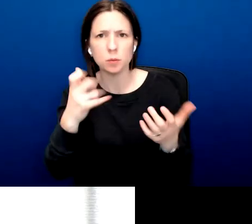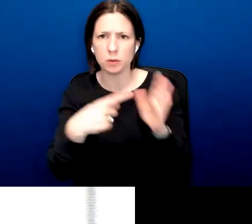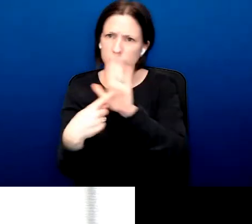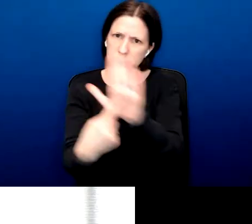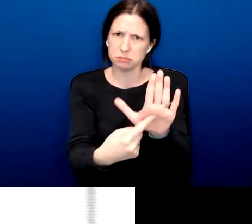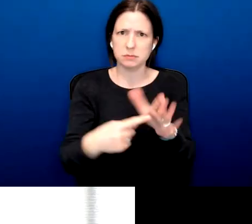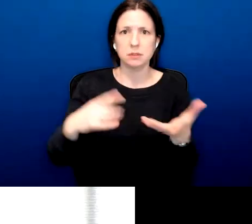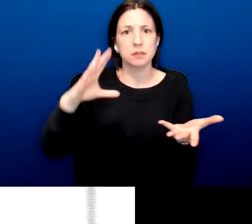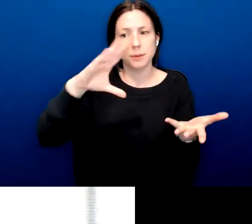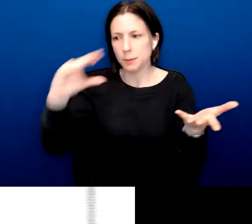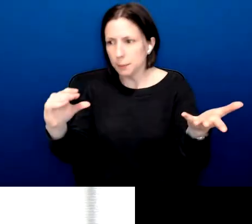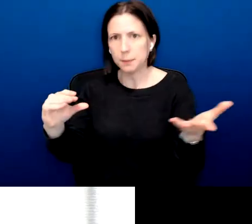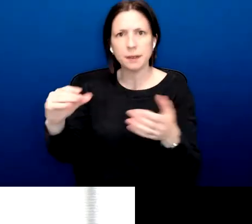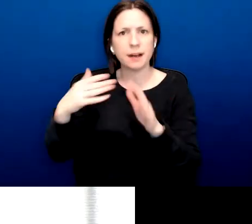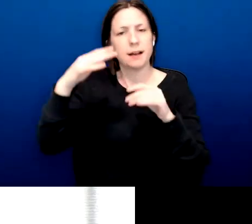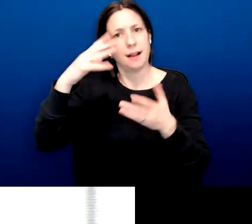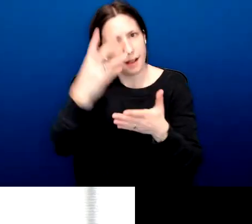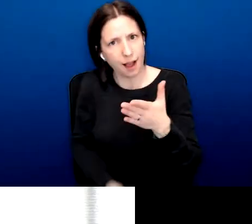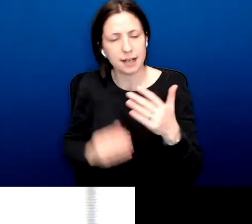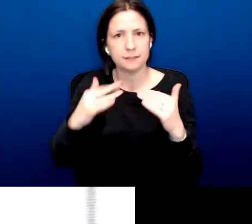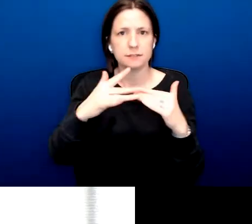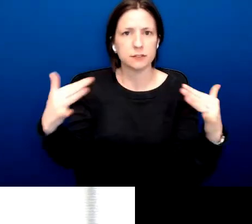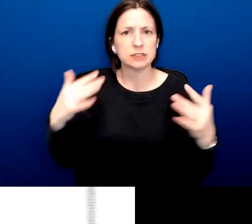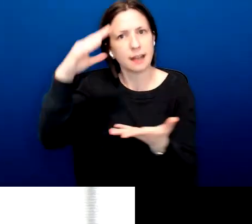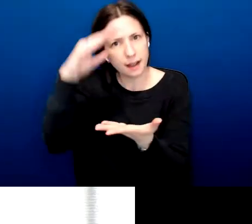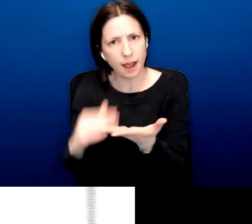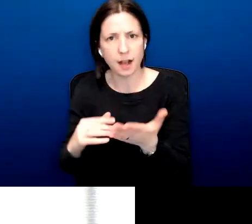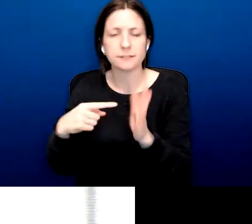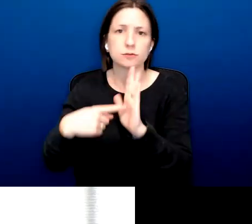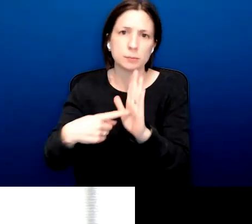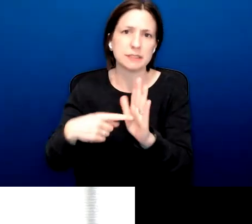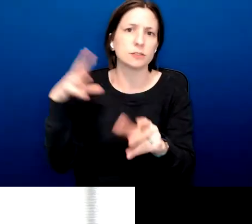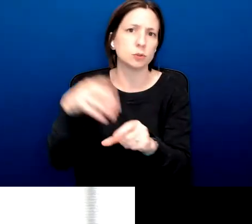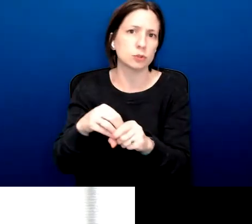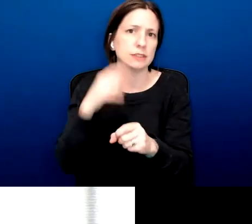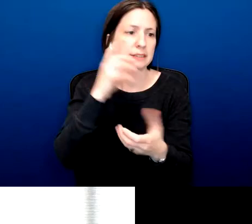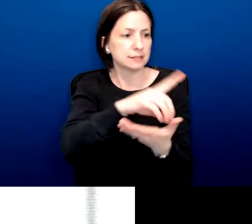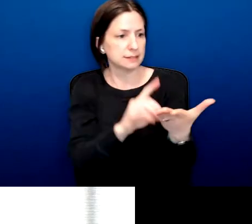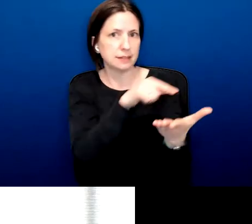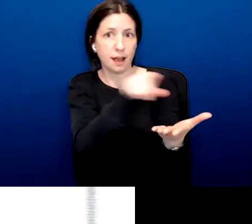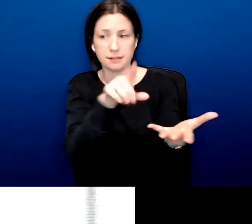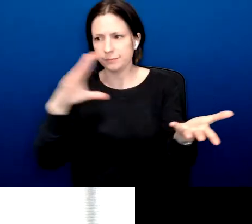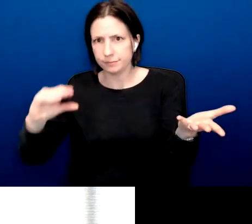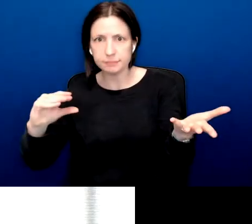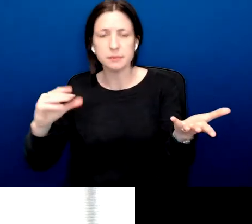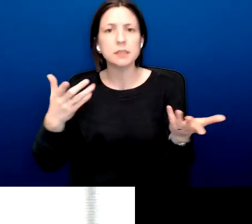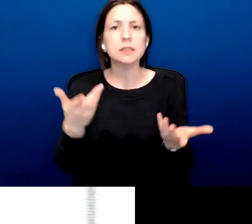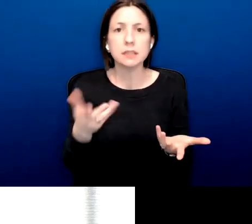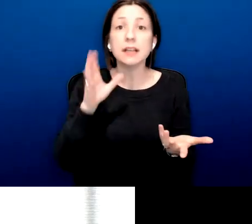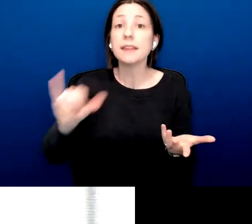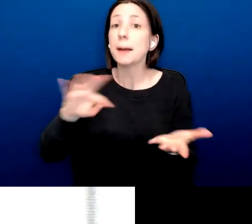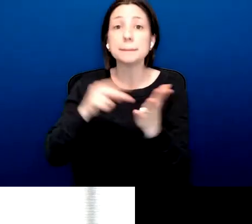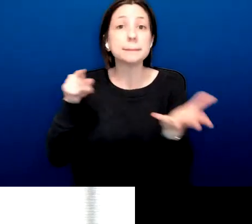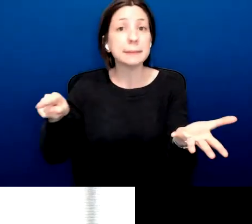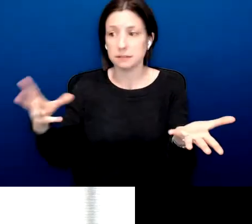of design disciplines. So the lack of representation and inclusion in tech and design spaces leads to design that doesn't consider the